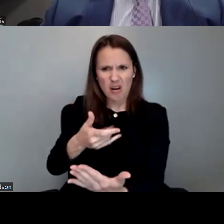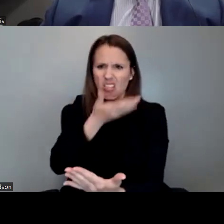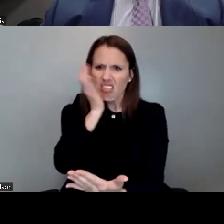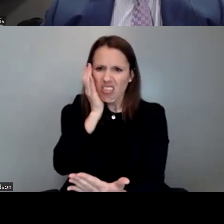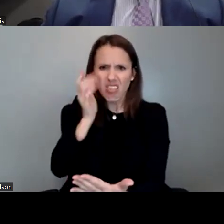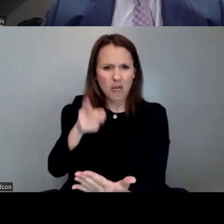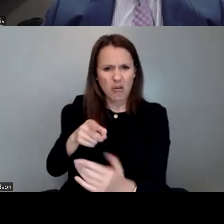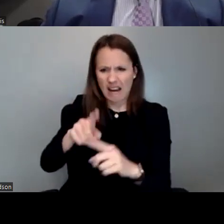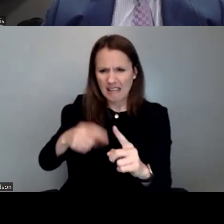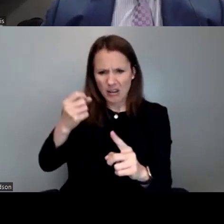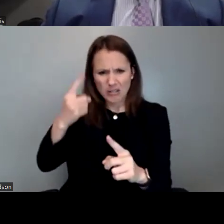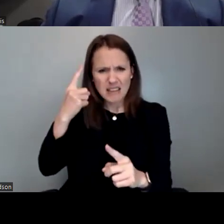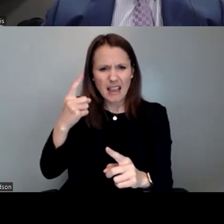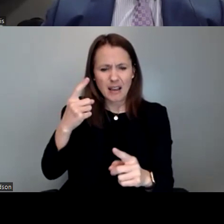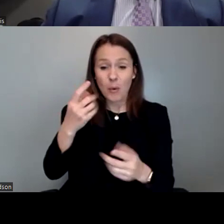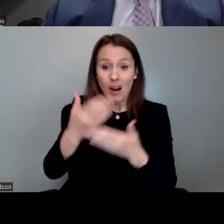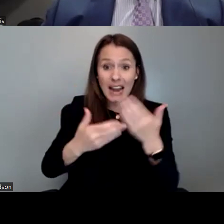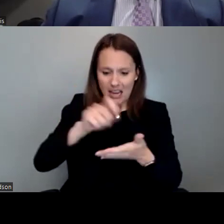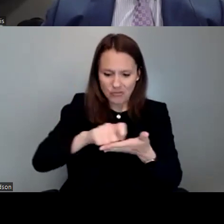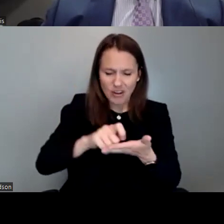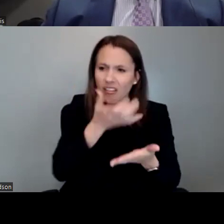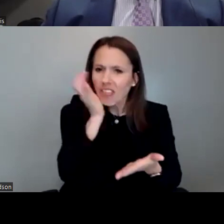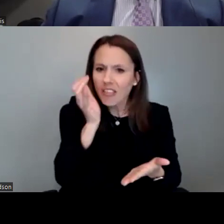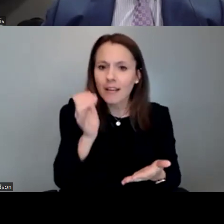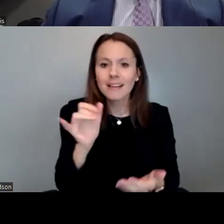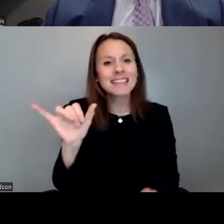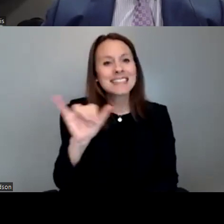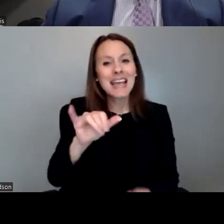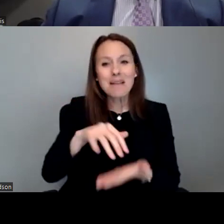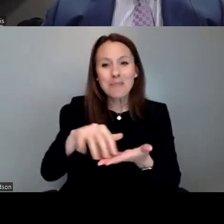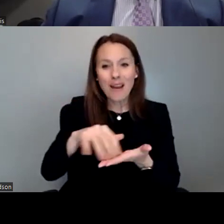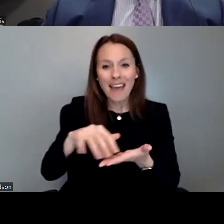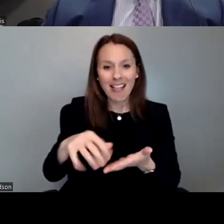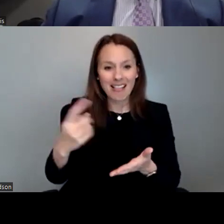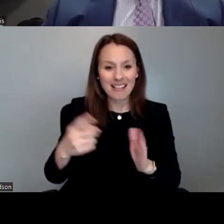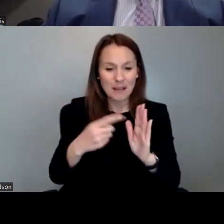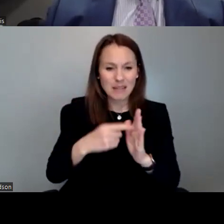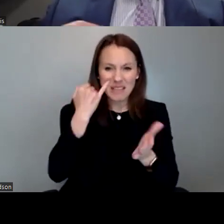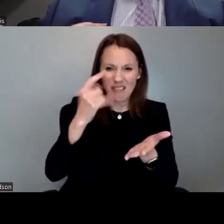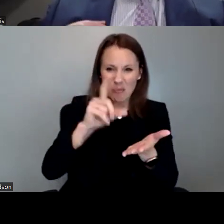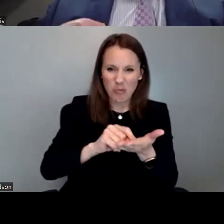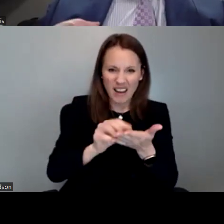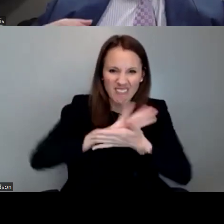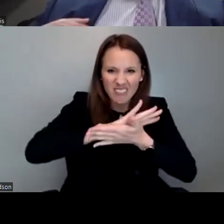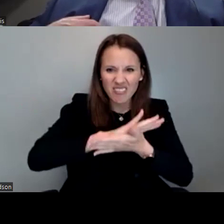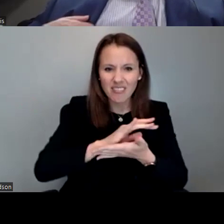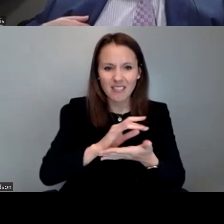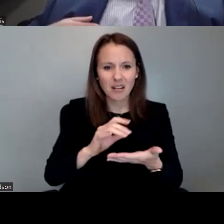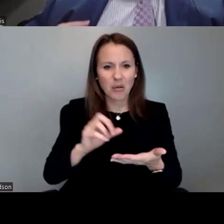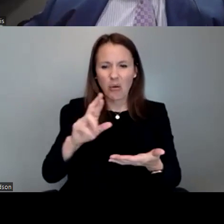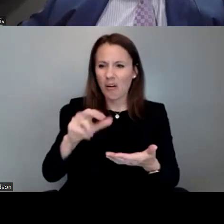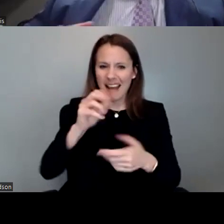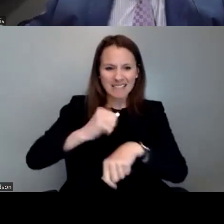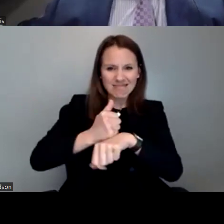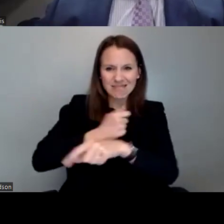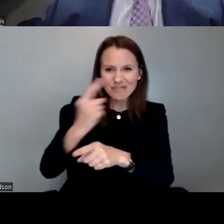this person's handwriting. Well, the same thing applies when it comes to Braille. So sometimes if the Braille isn't done correctly, then it's